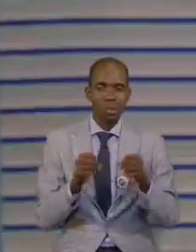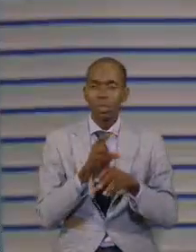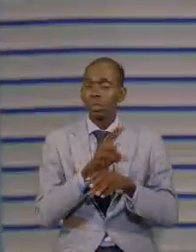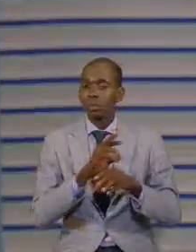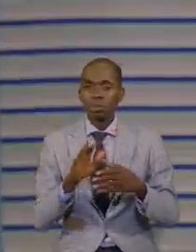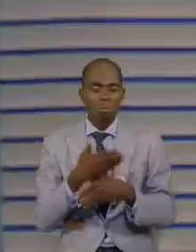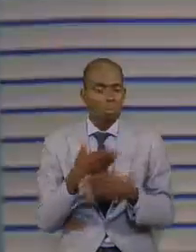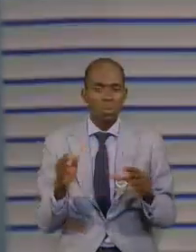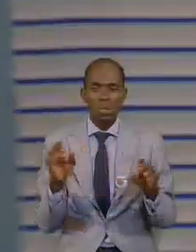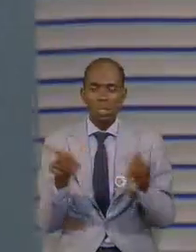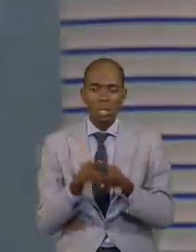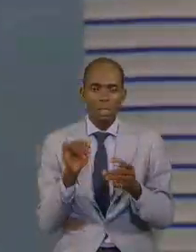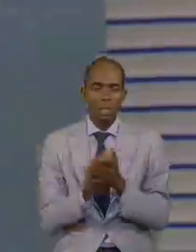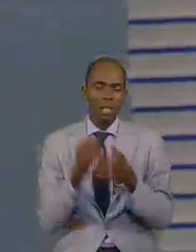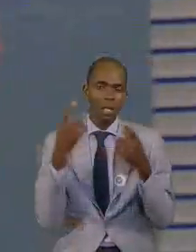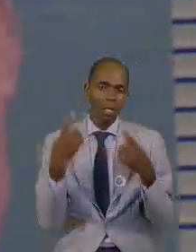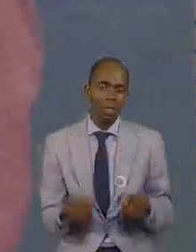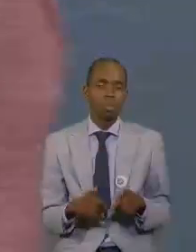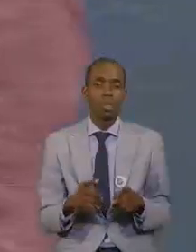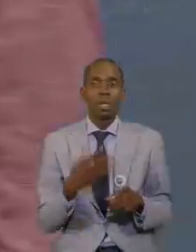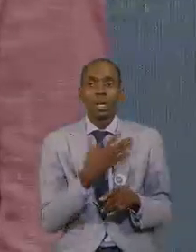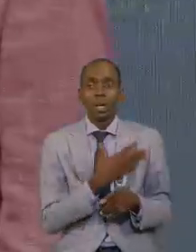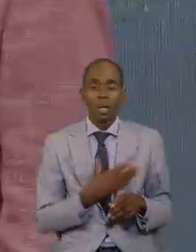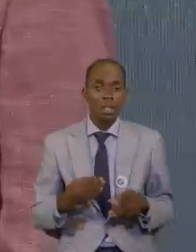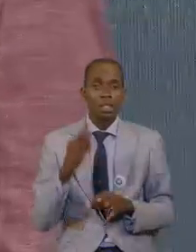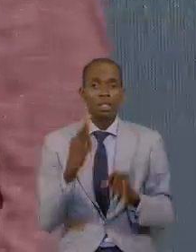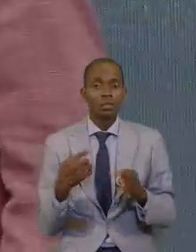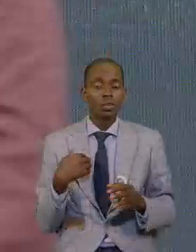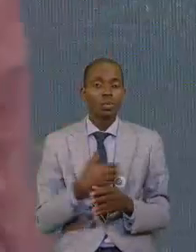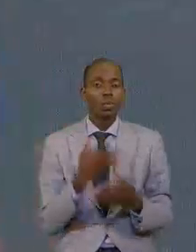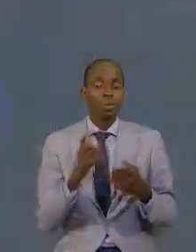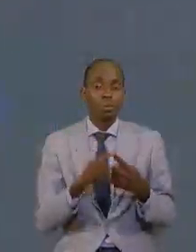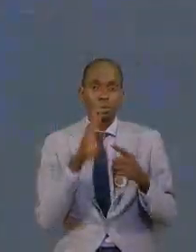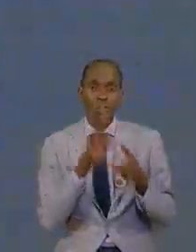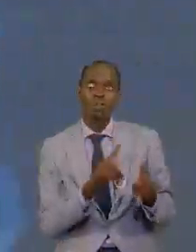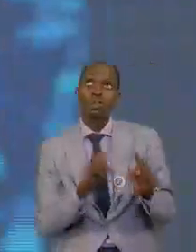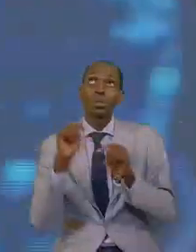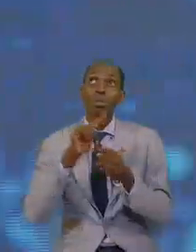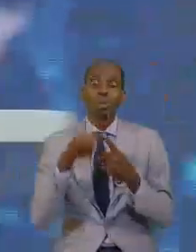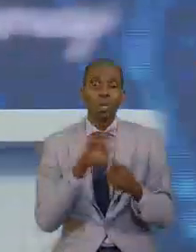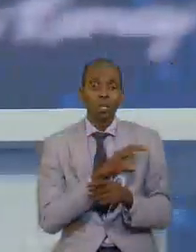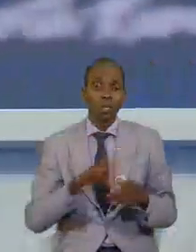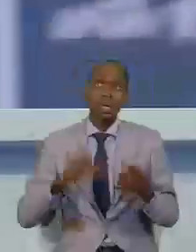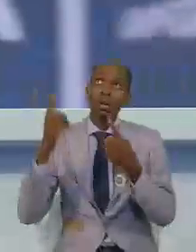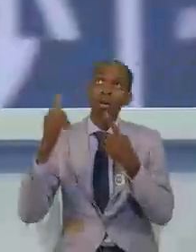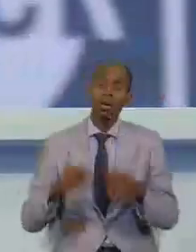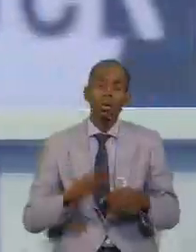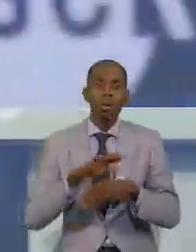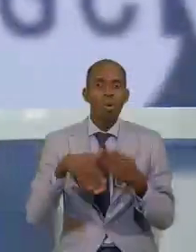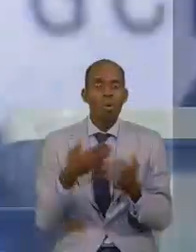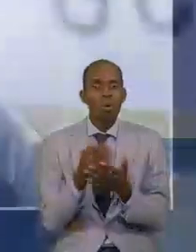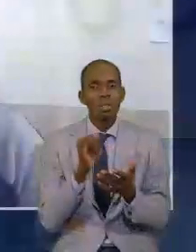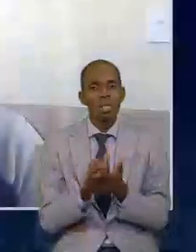and Elisha. If we go going to be translated when Christ comes, all that has been taken away from